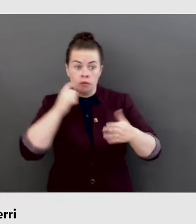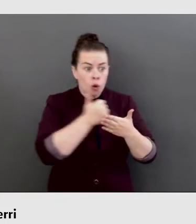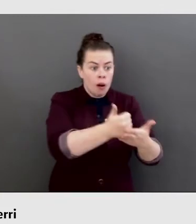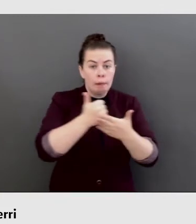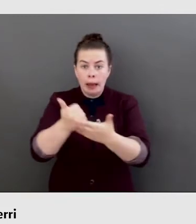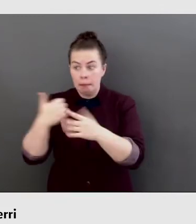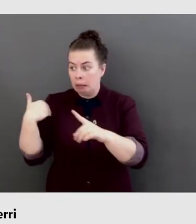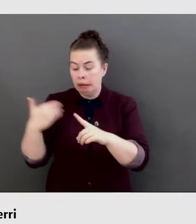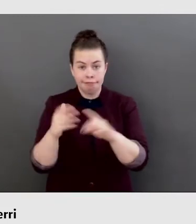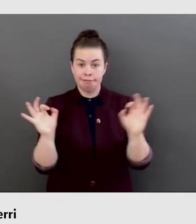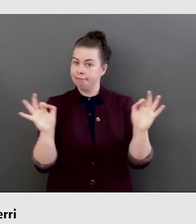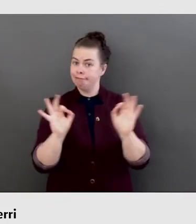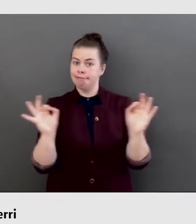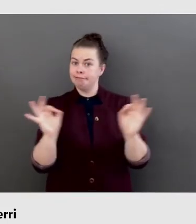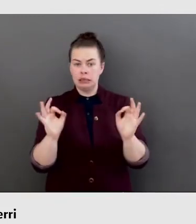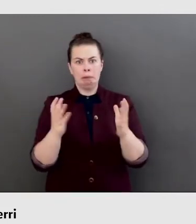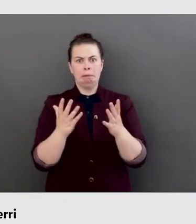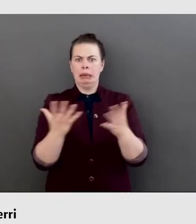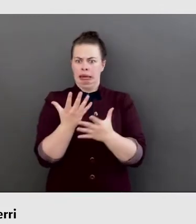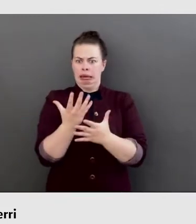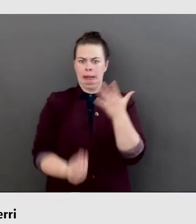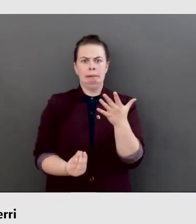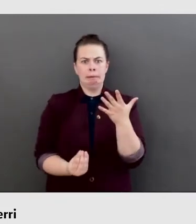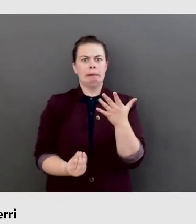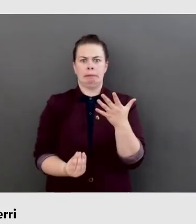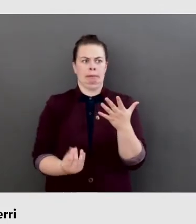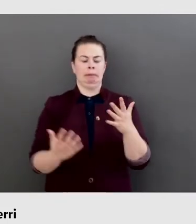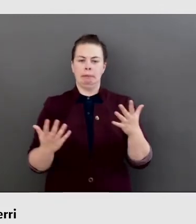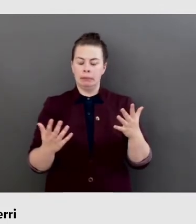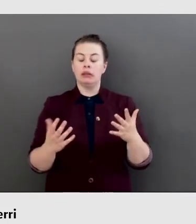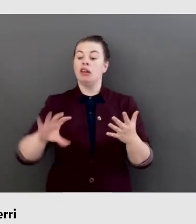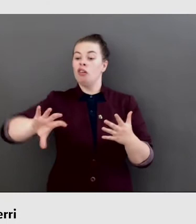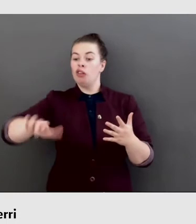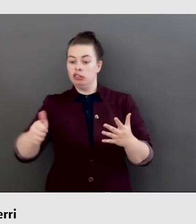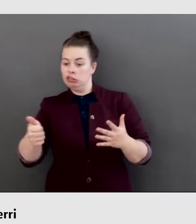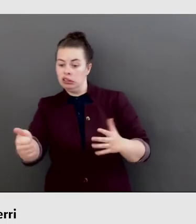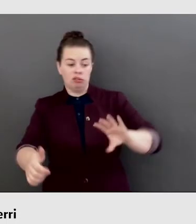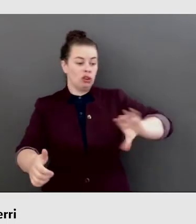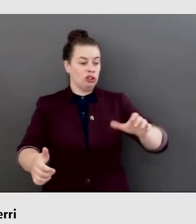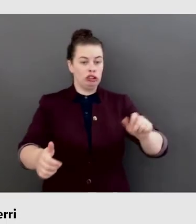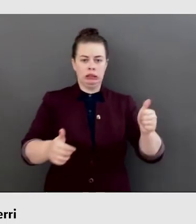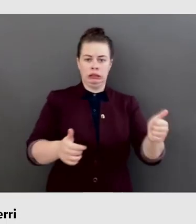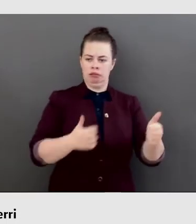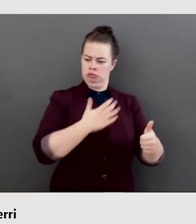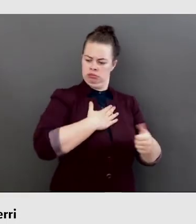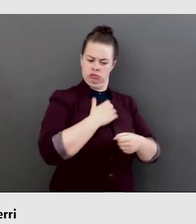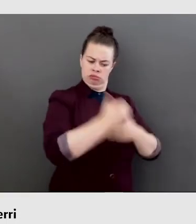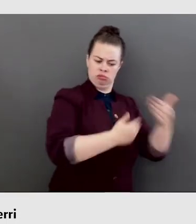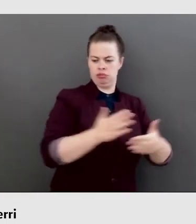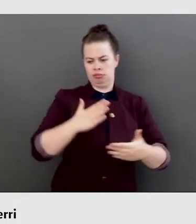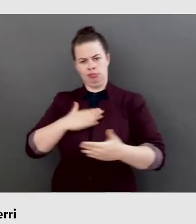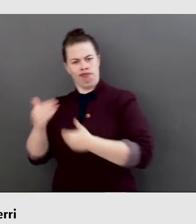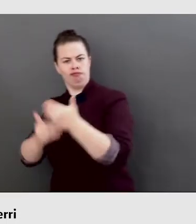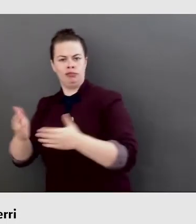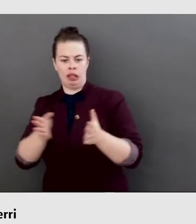Union-wide digital tool, and there's also an important gap that has been highlighted. Each member state is taking its own